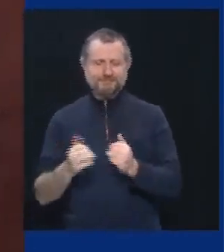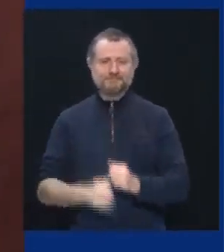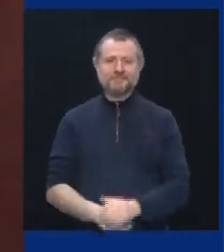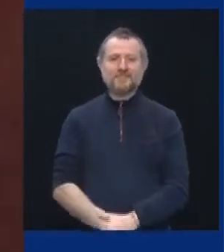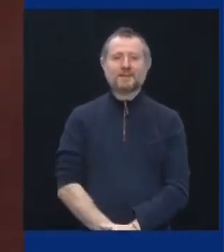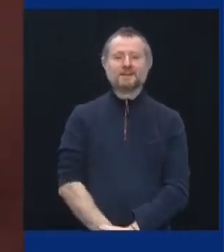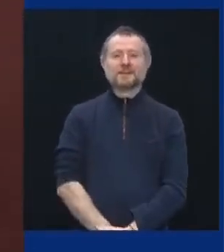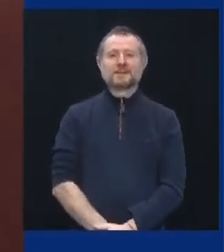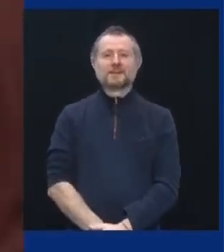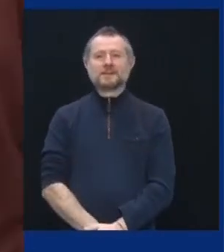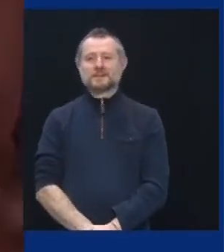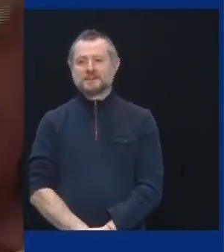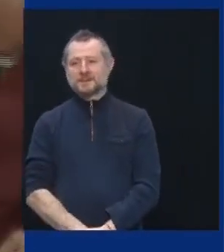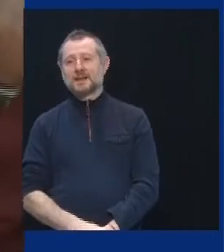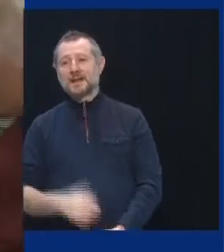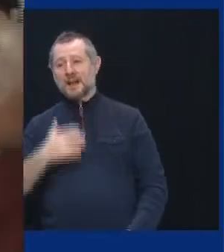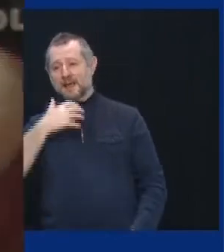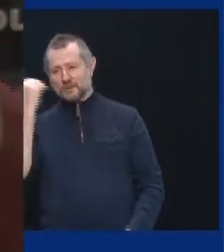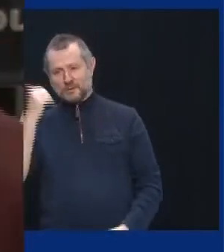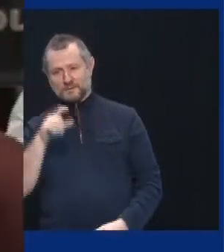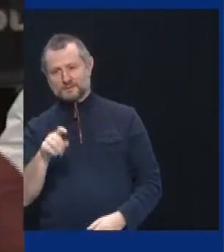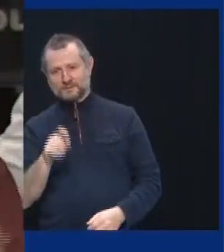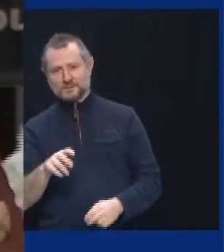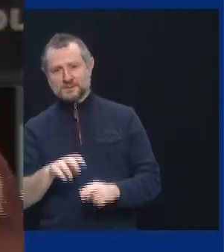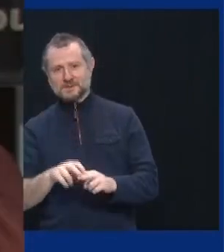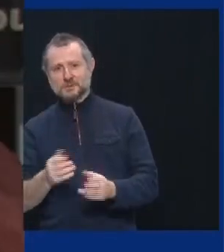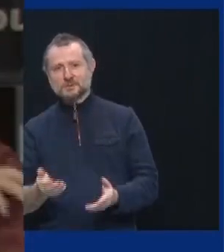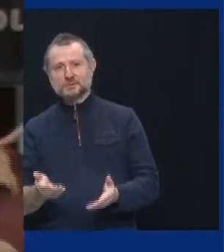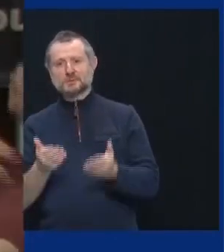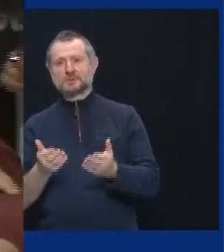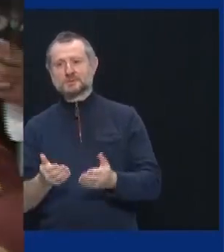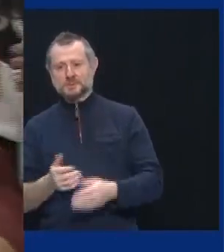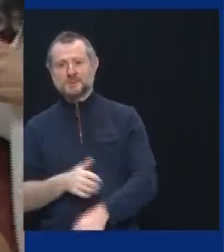right. Elder, you're going to have to raise that up.